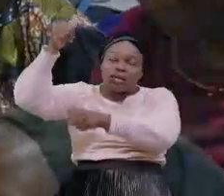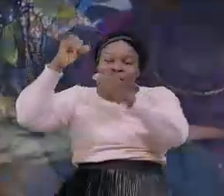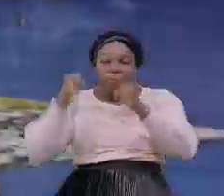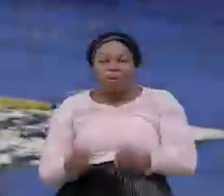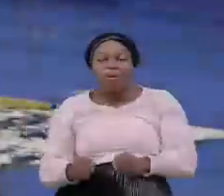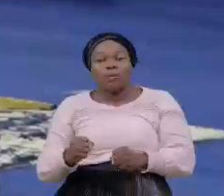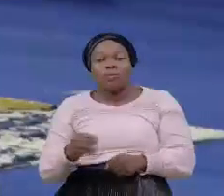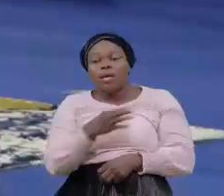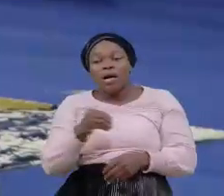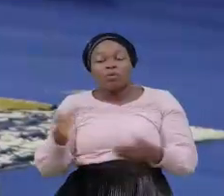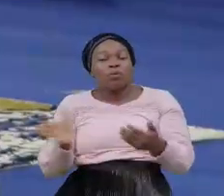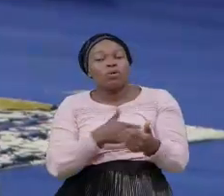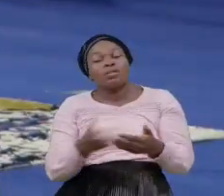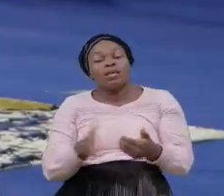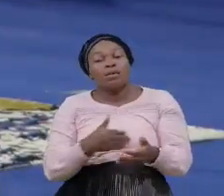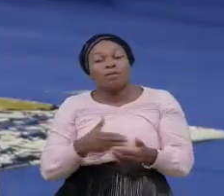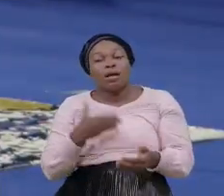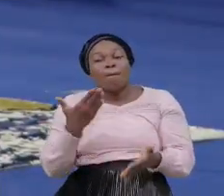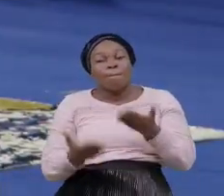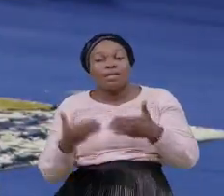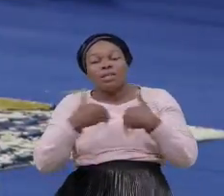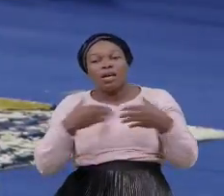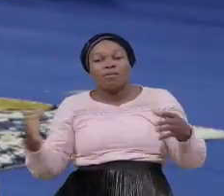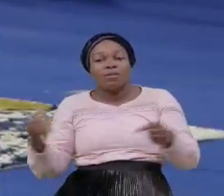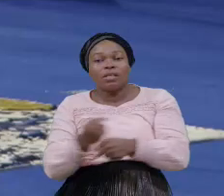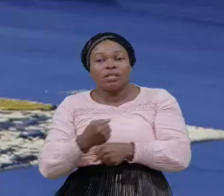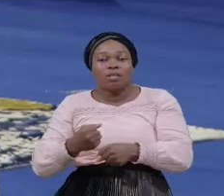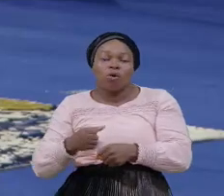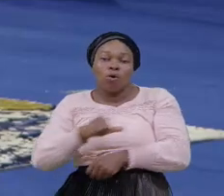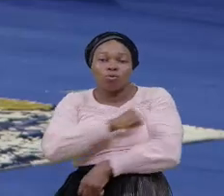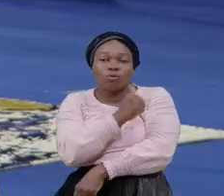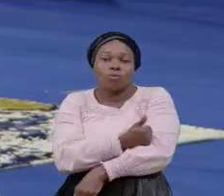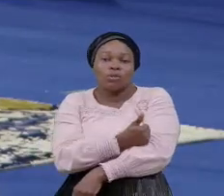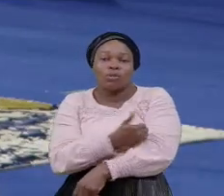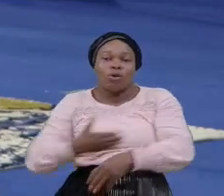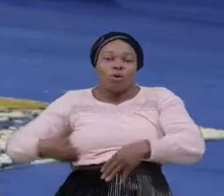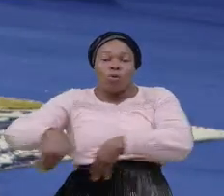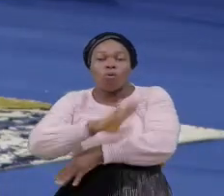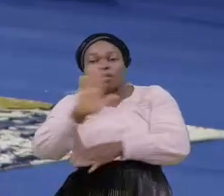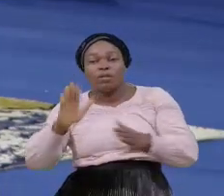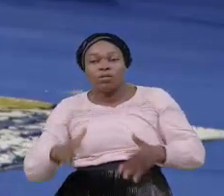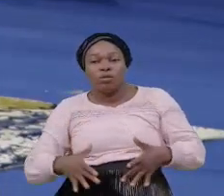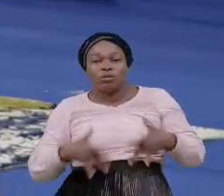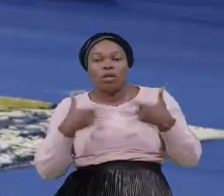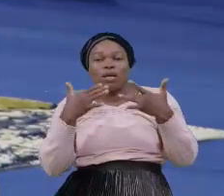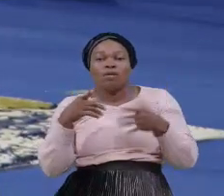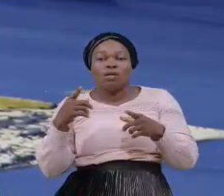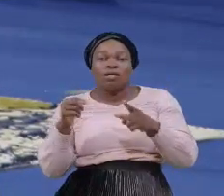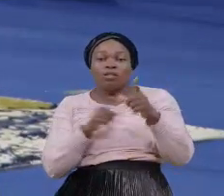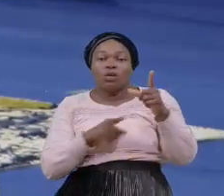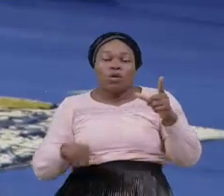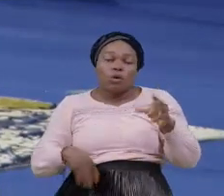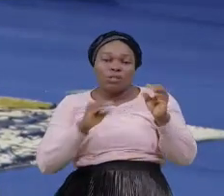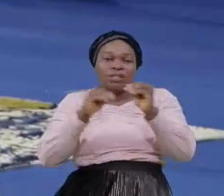whatever might have taken authority and dominion over your life, the Lord sets you free